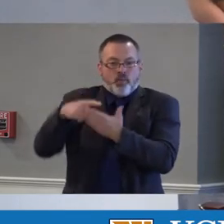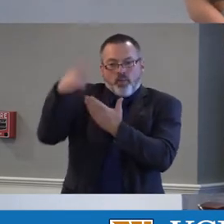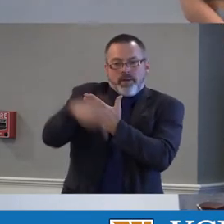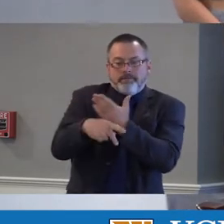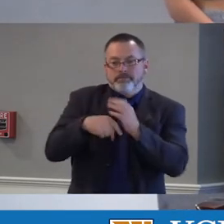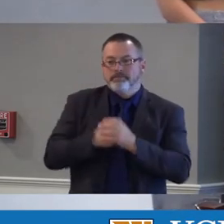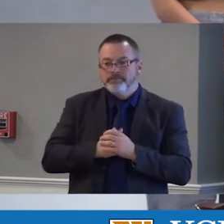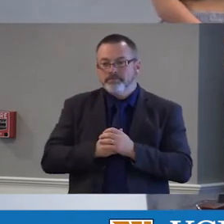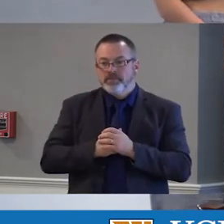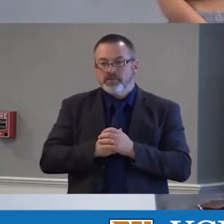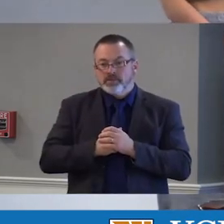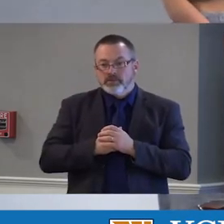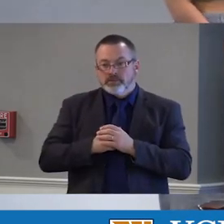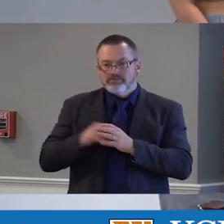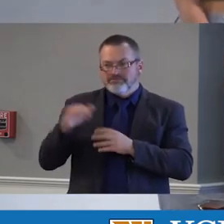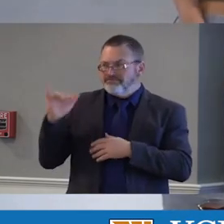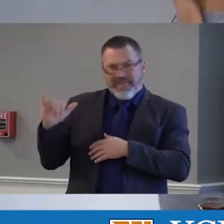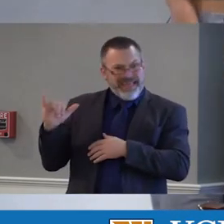she was two.